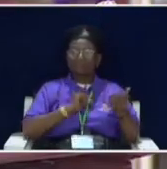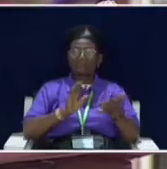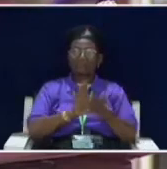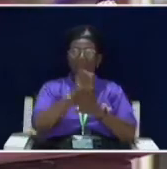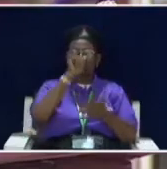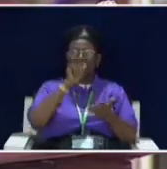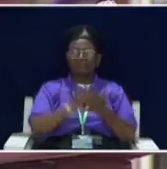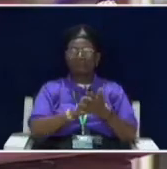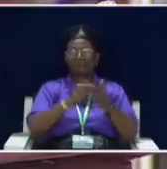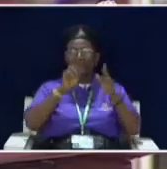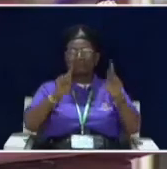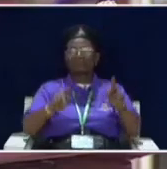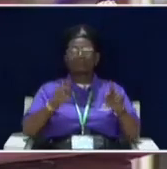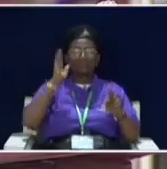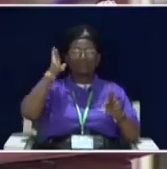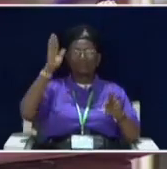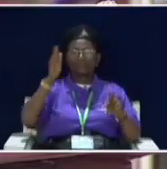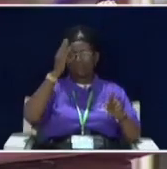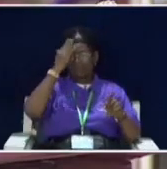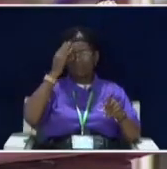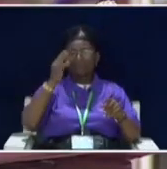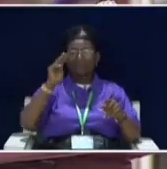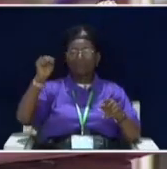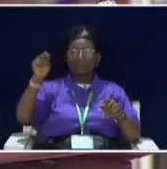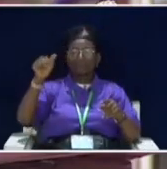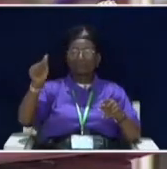fellow will know himself or herself.